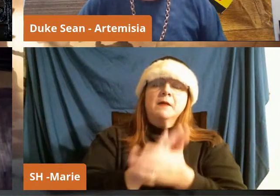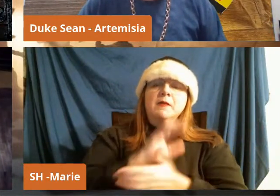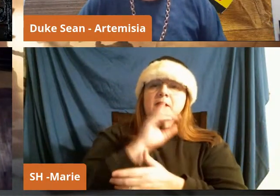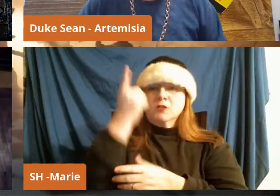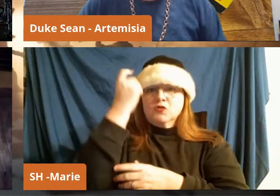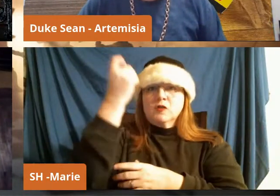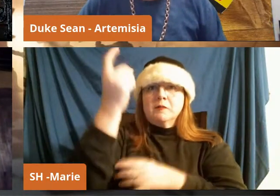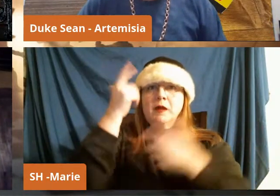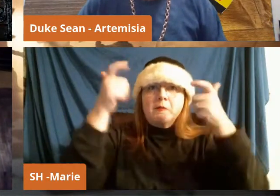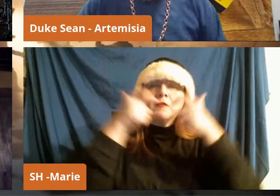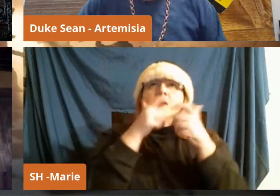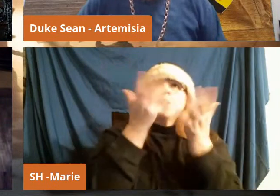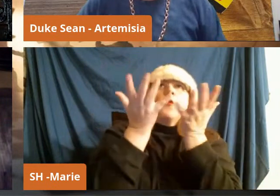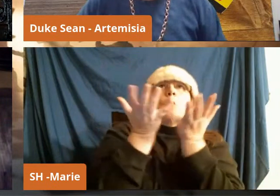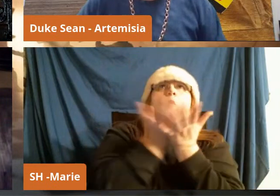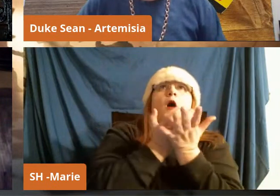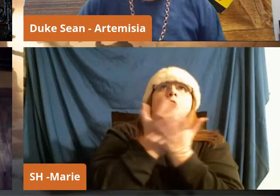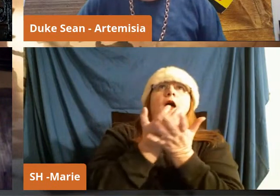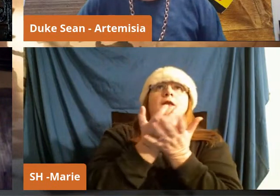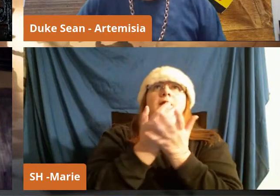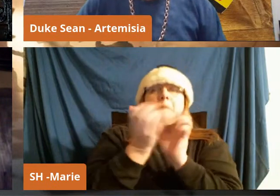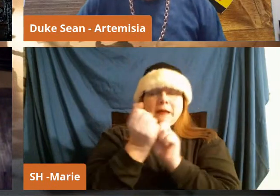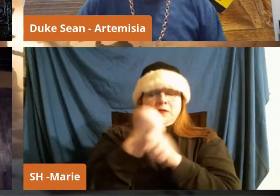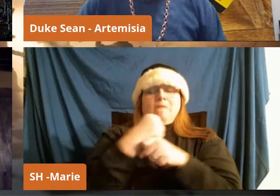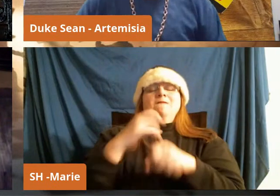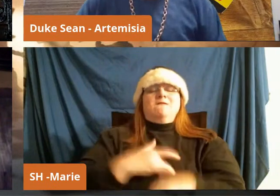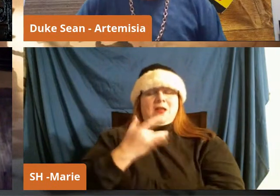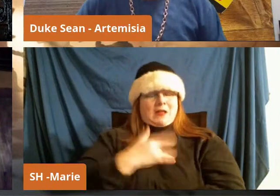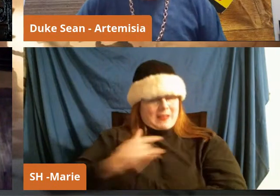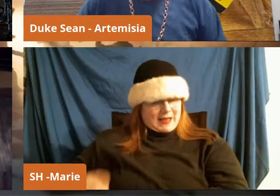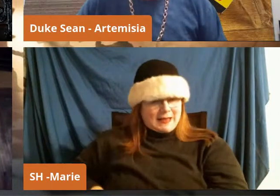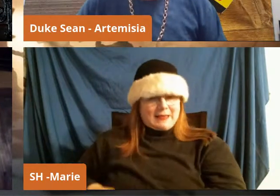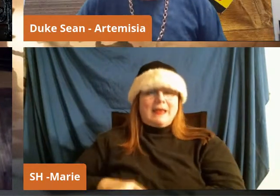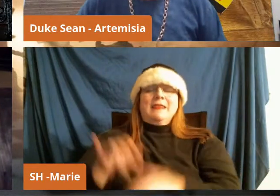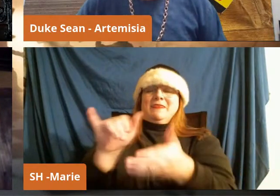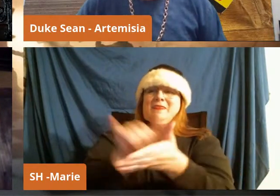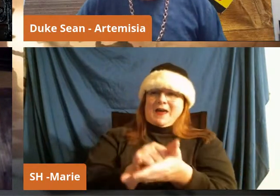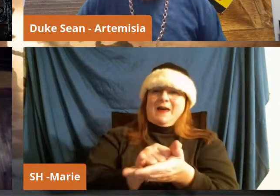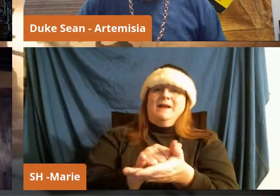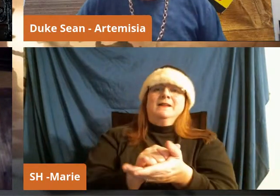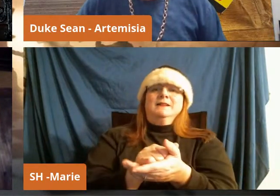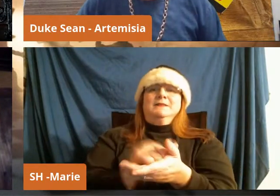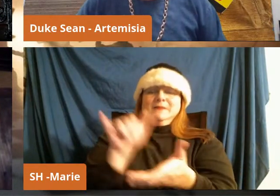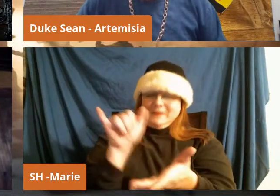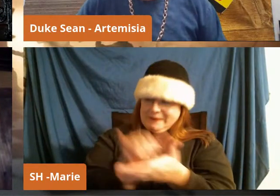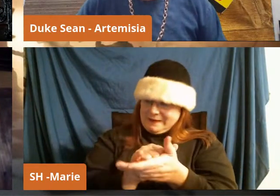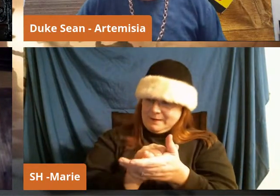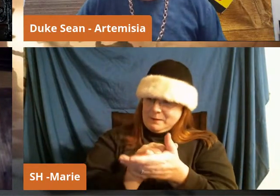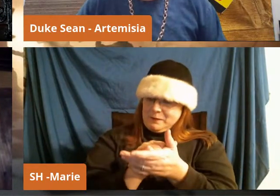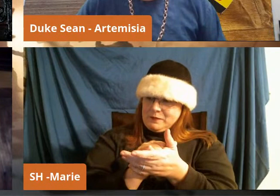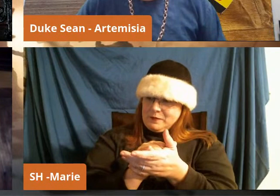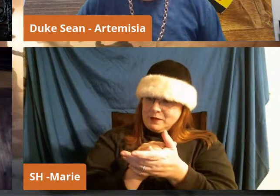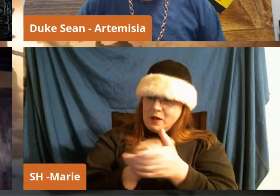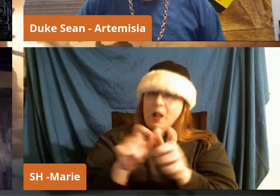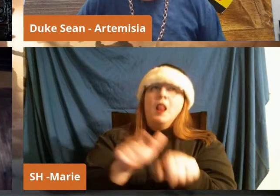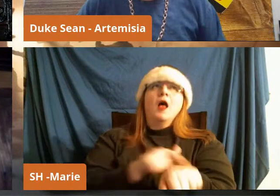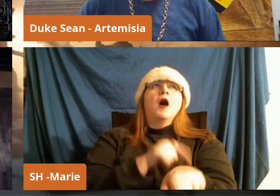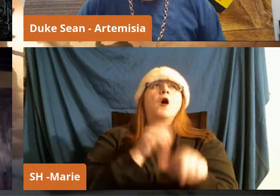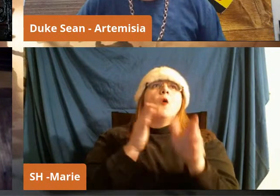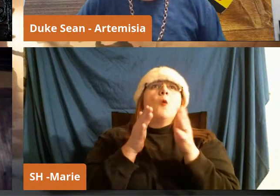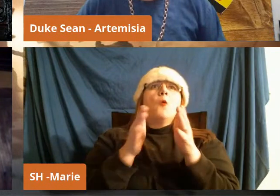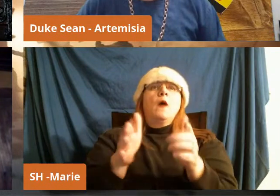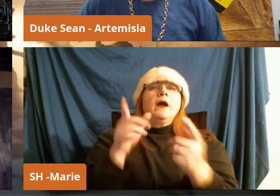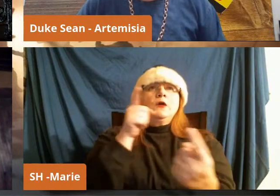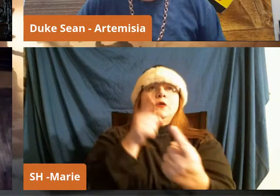dream helmet that you want that makes you feel like a knight, that that goes such a long way